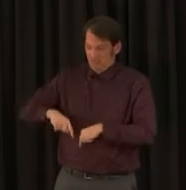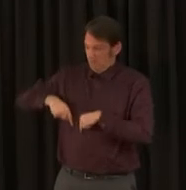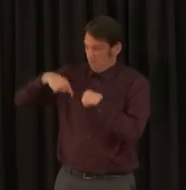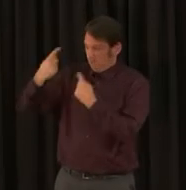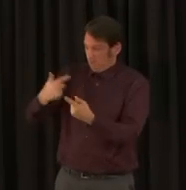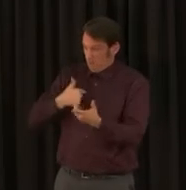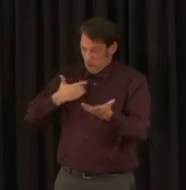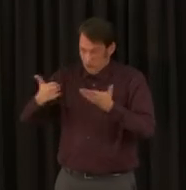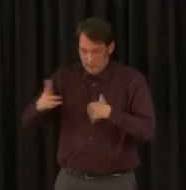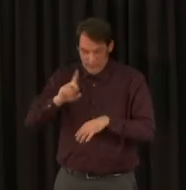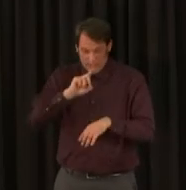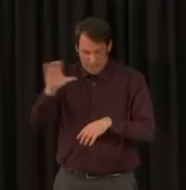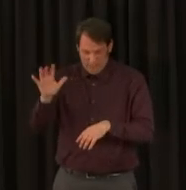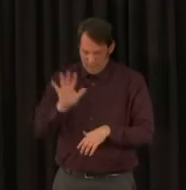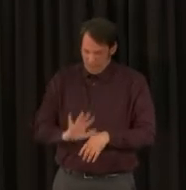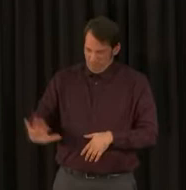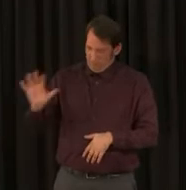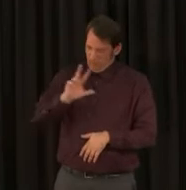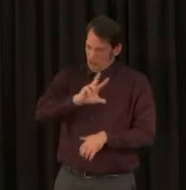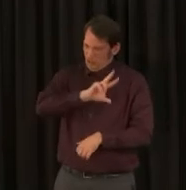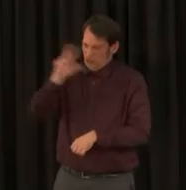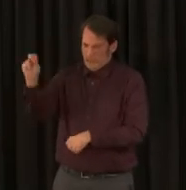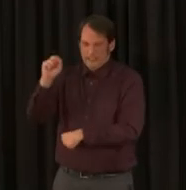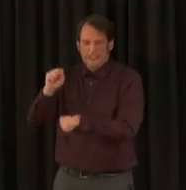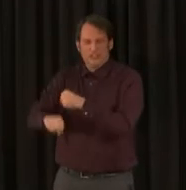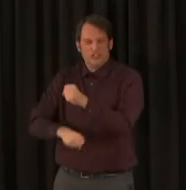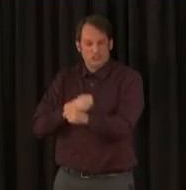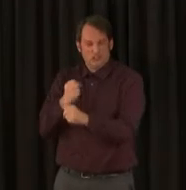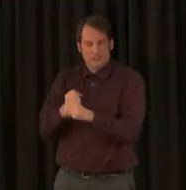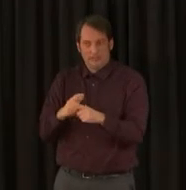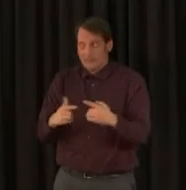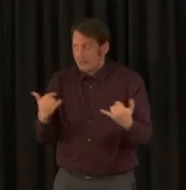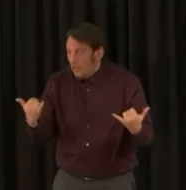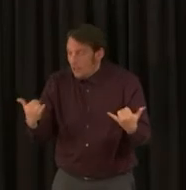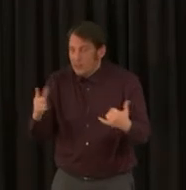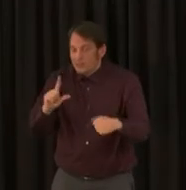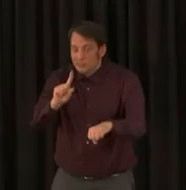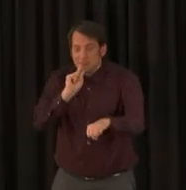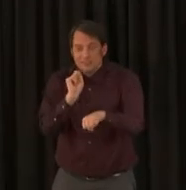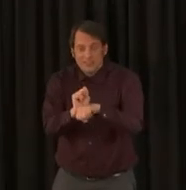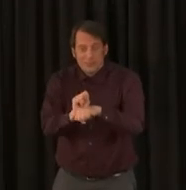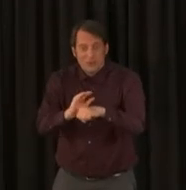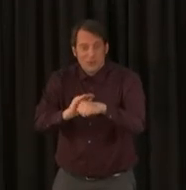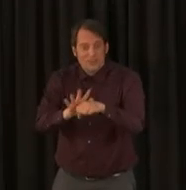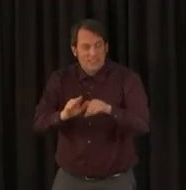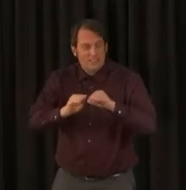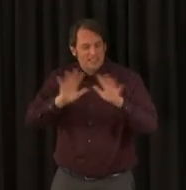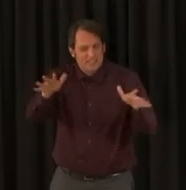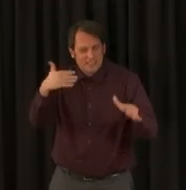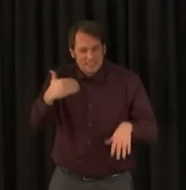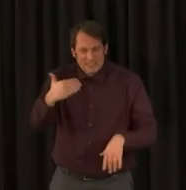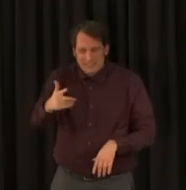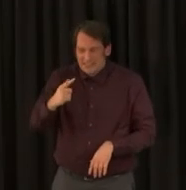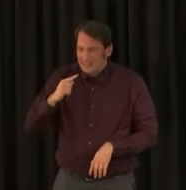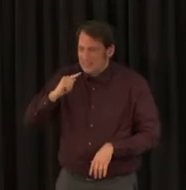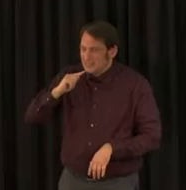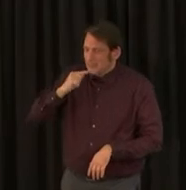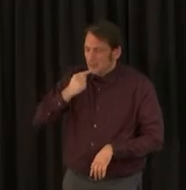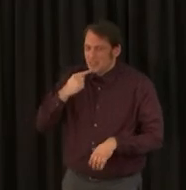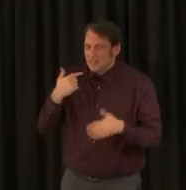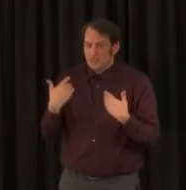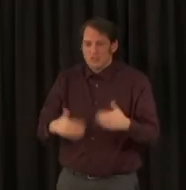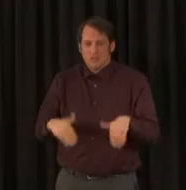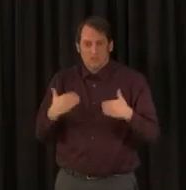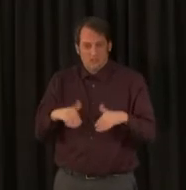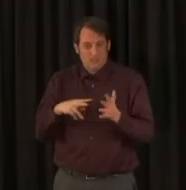During this pandemic, though, it's been extremely difficult to continue operating